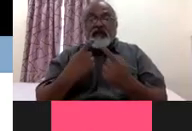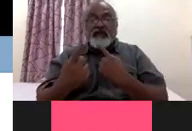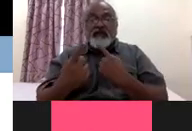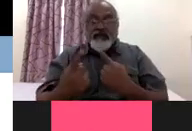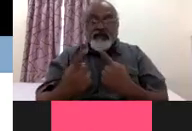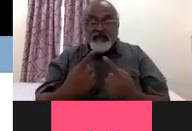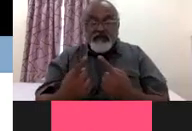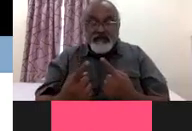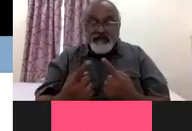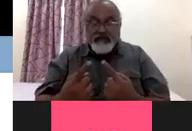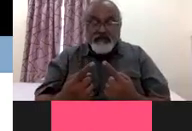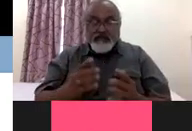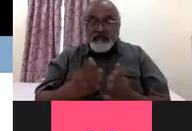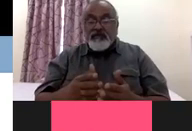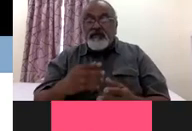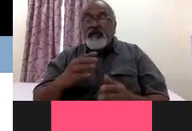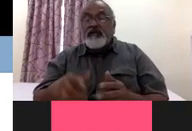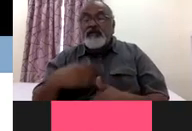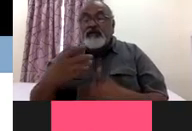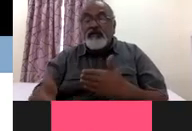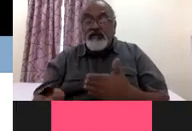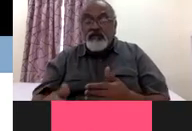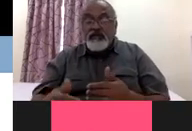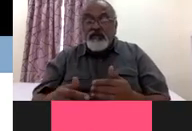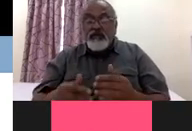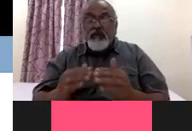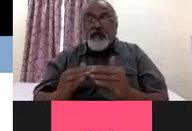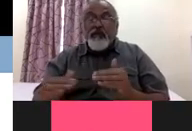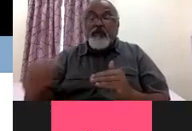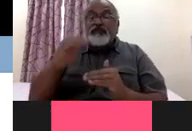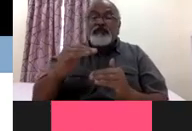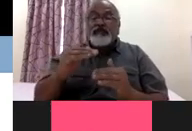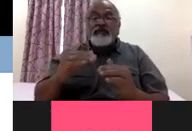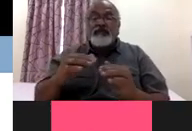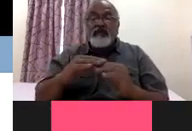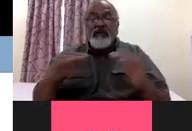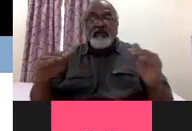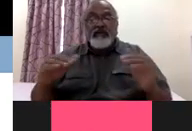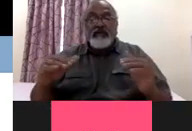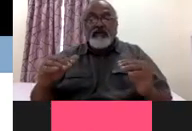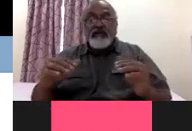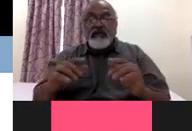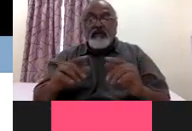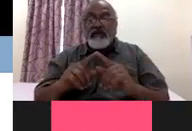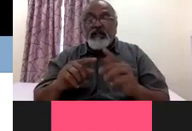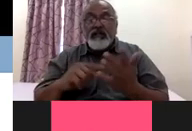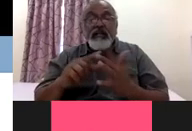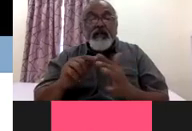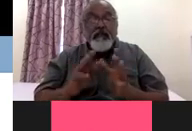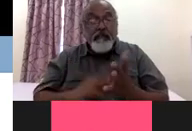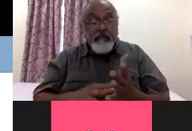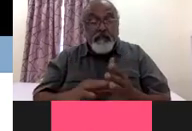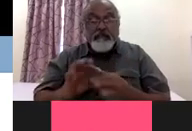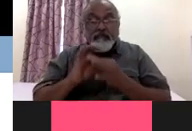career growth ke stage mein, promotion ke stage mein, aur team bonding, team events, usme bhi we